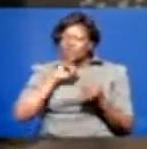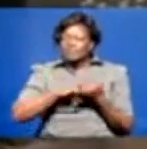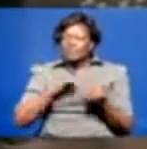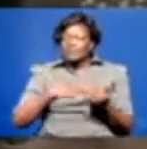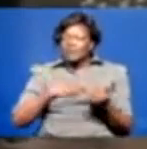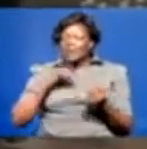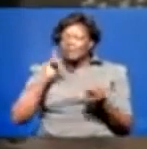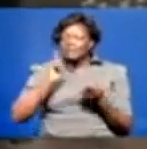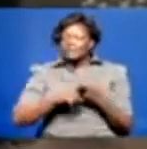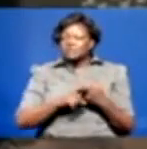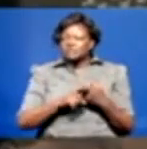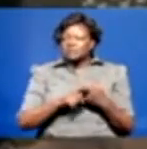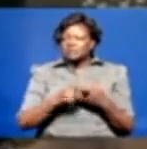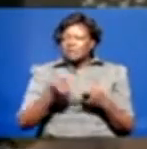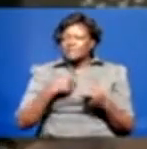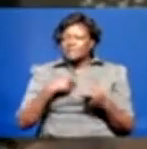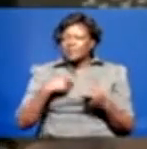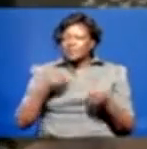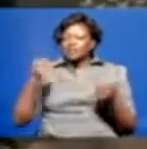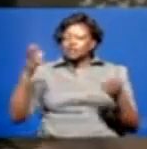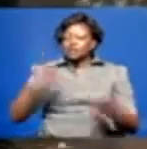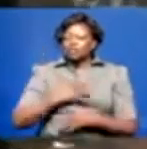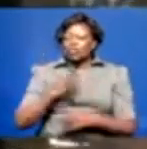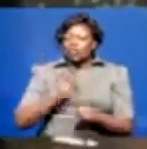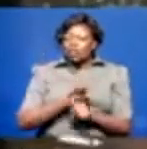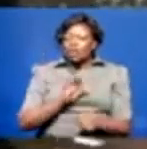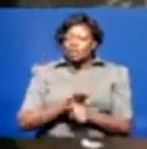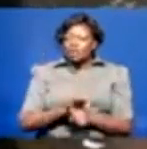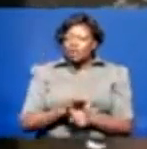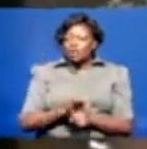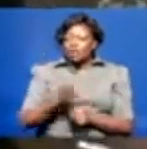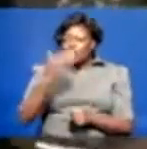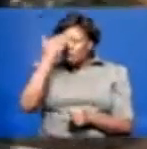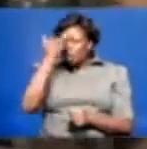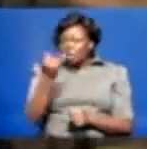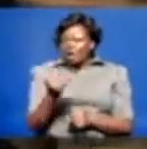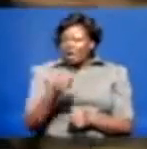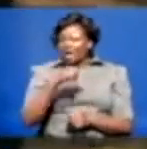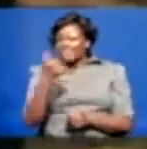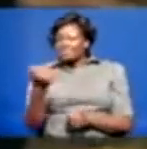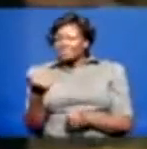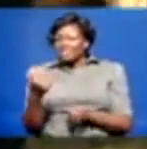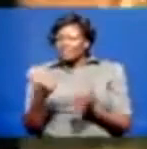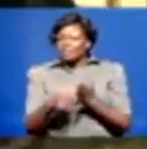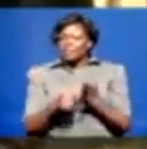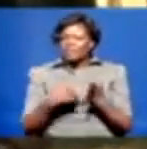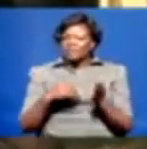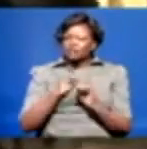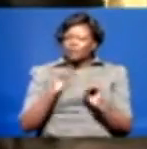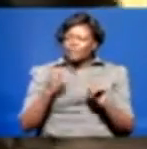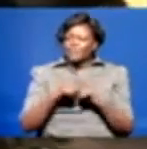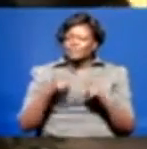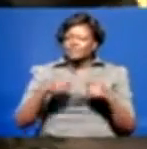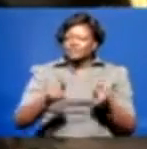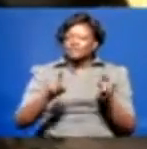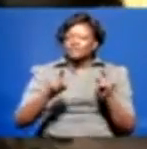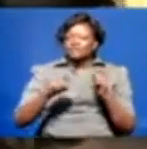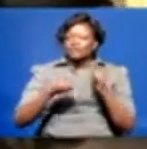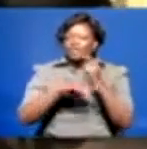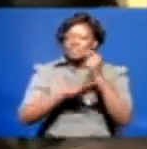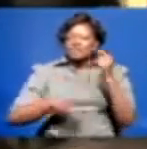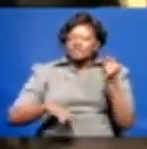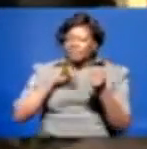nilikuwa nimeshangaa sana kwa shemeki yangu atuchakosana. Na lakini wakaninyang'anya tu mse